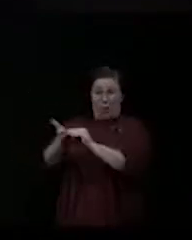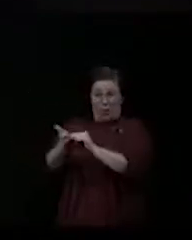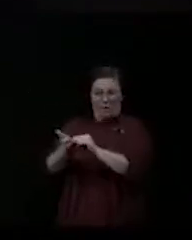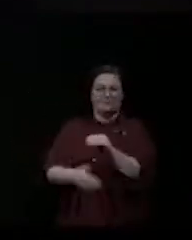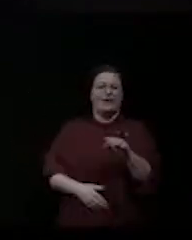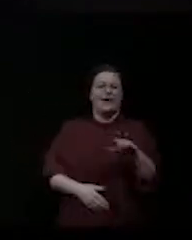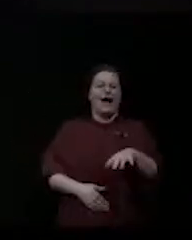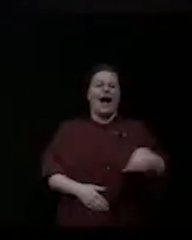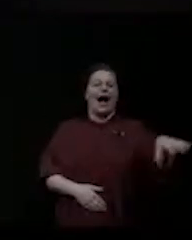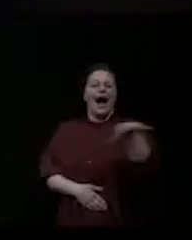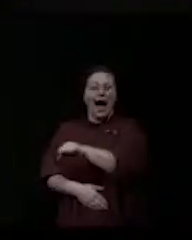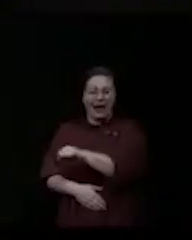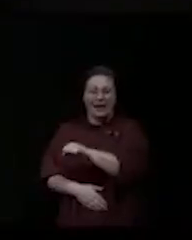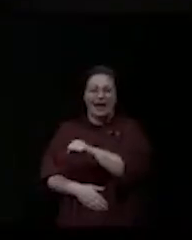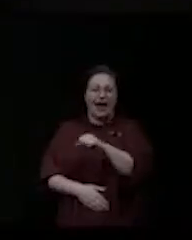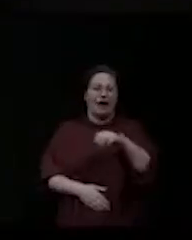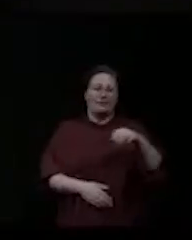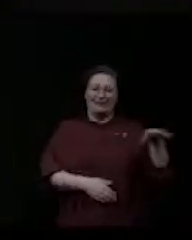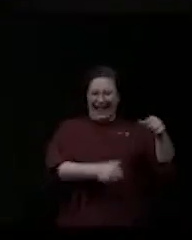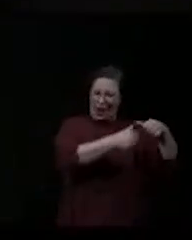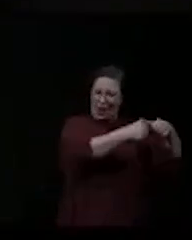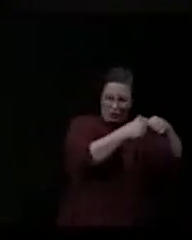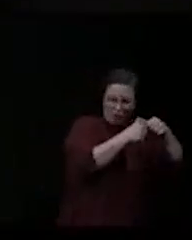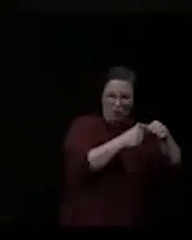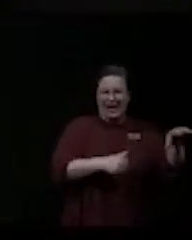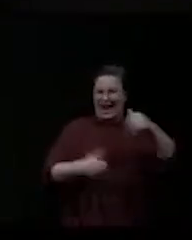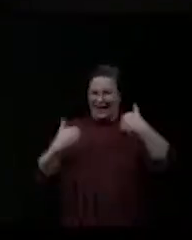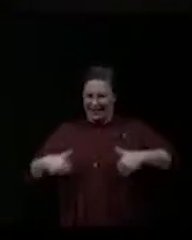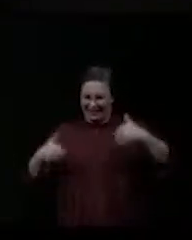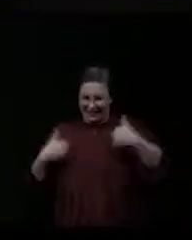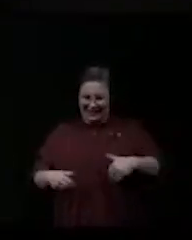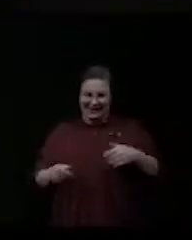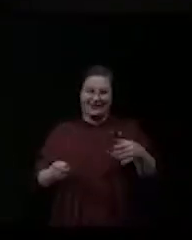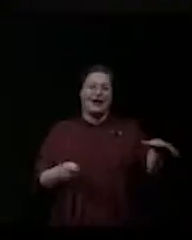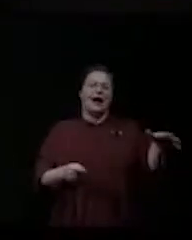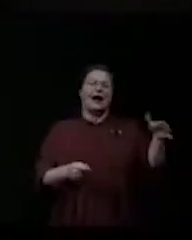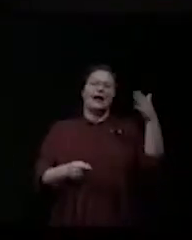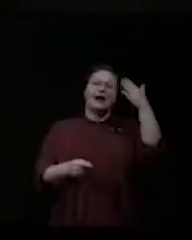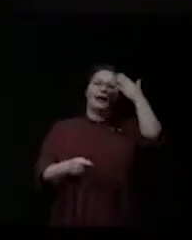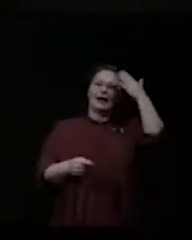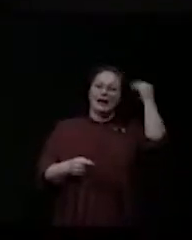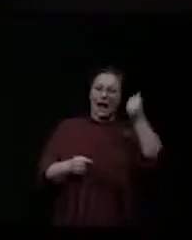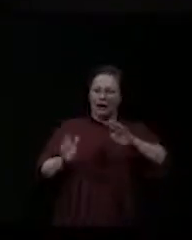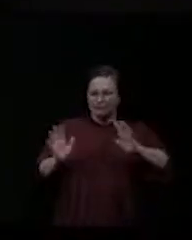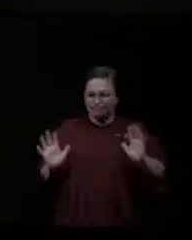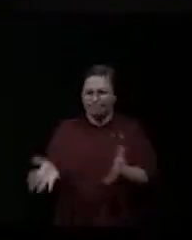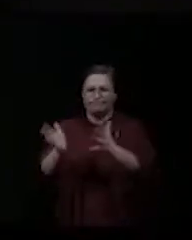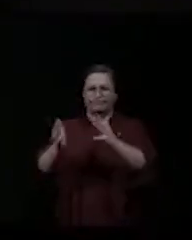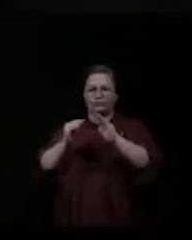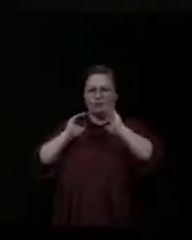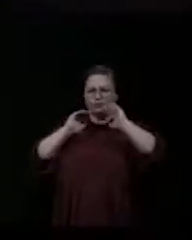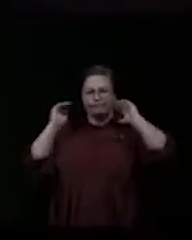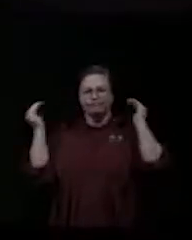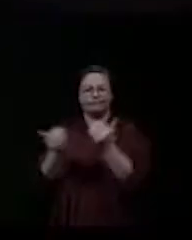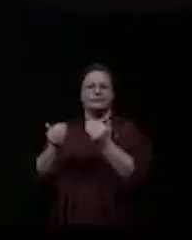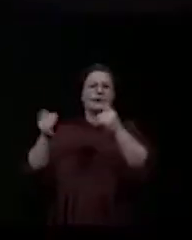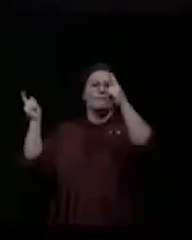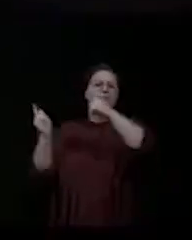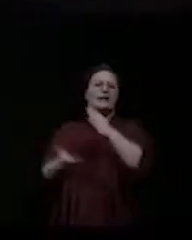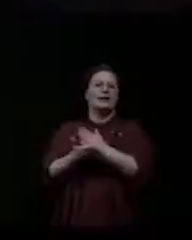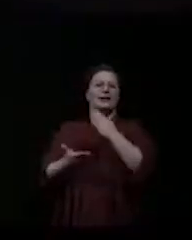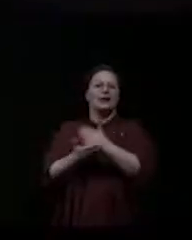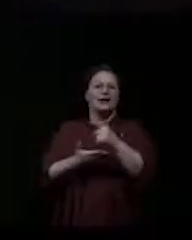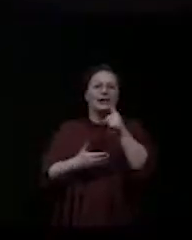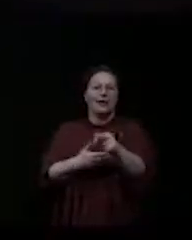anyone or any organization can promote and protect human rights